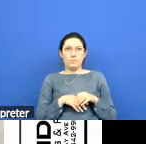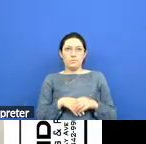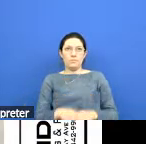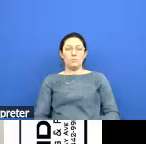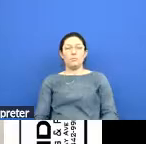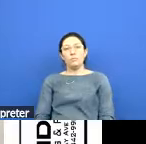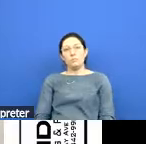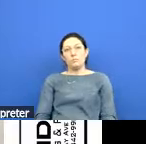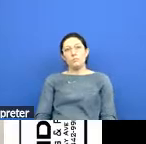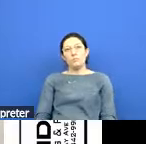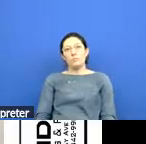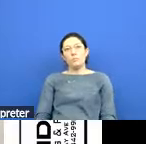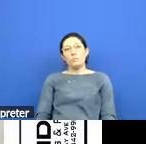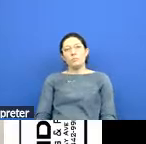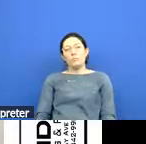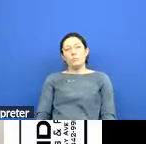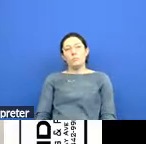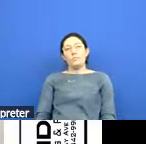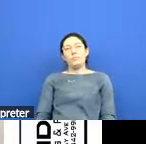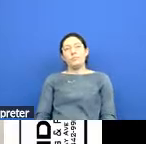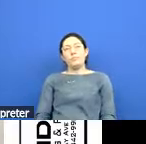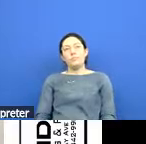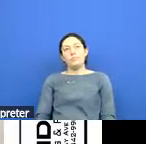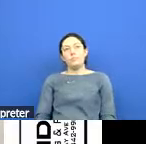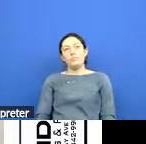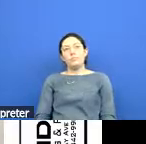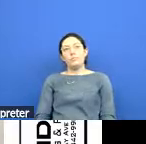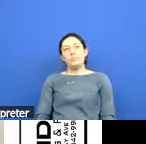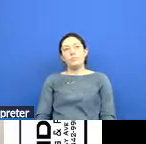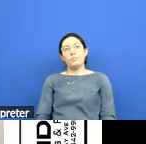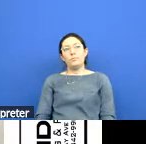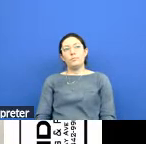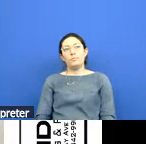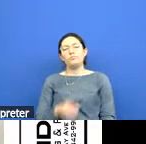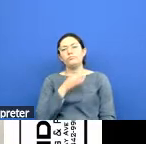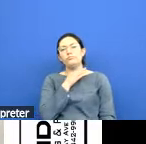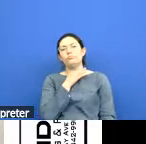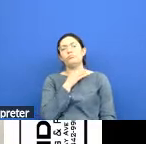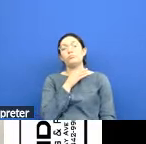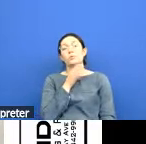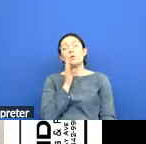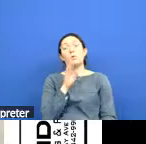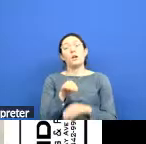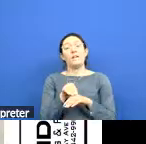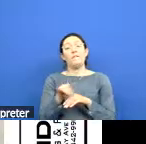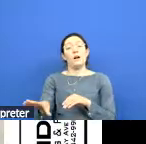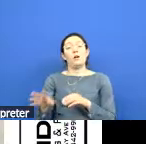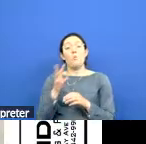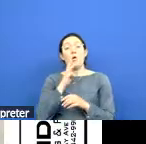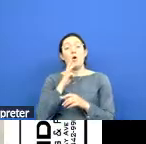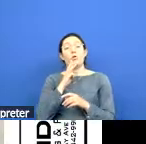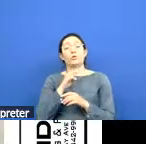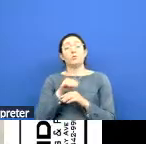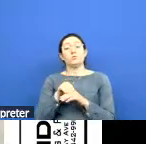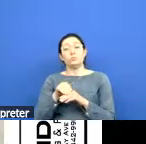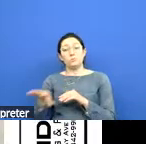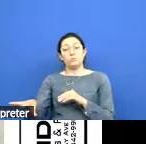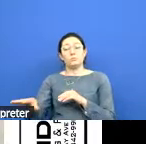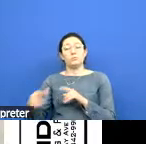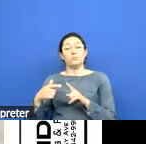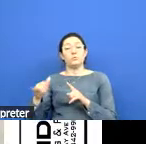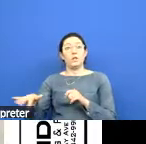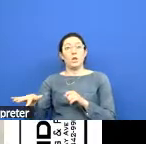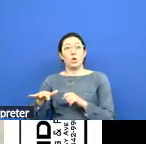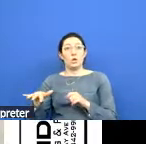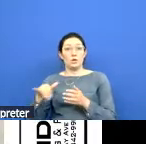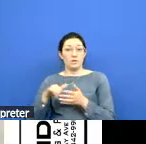also wanted to know is this gonna affect water coming into that area from Heritage Meadows? Because that's where the bulk